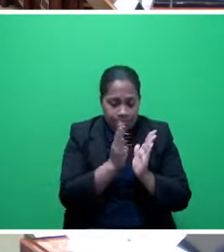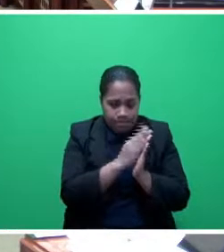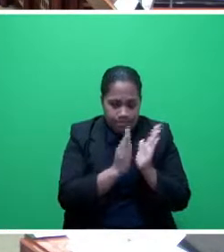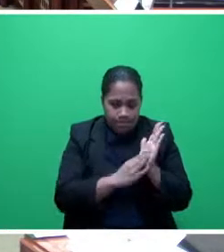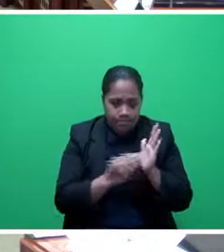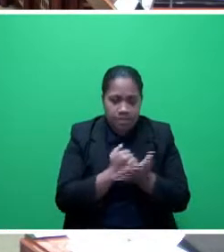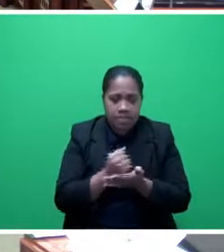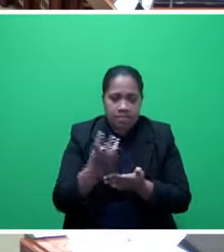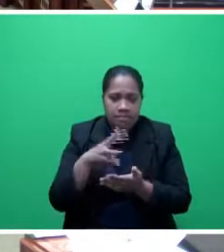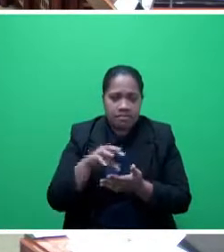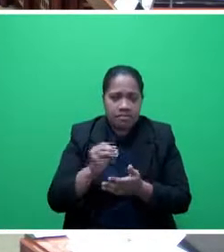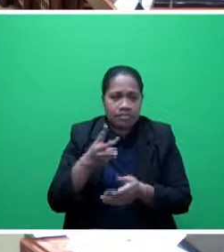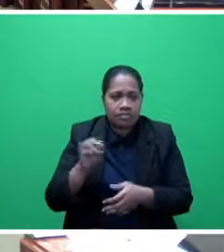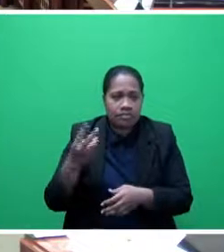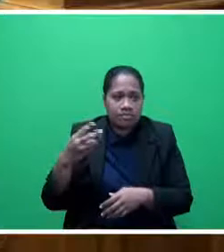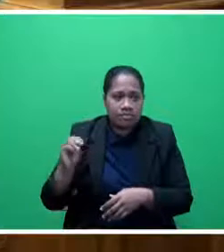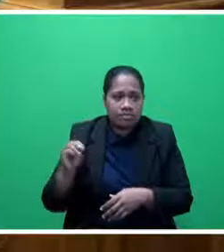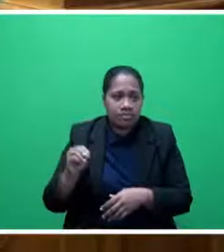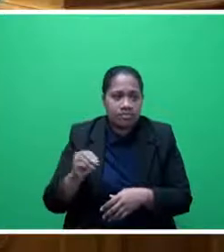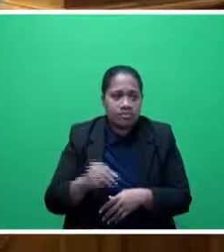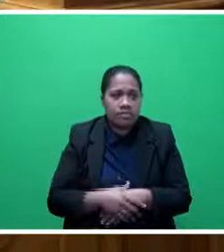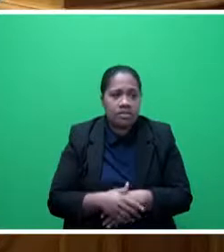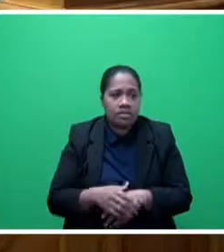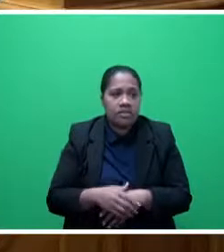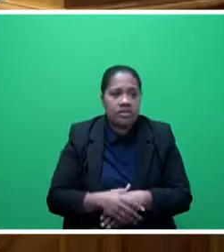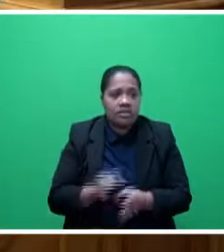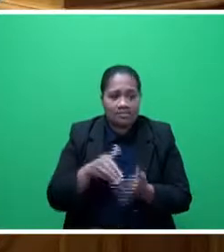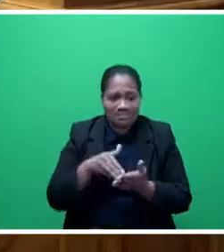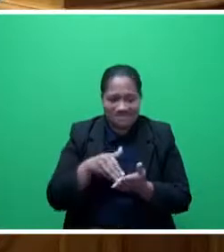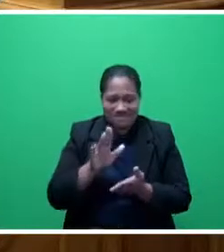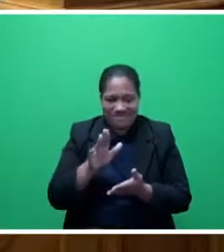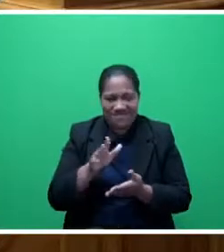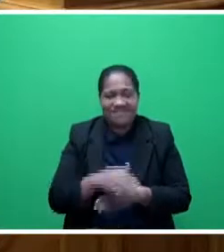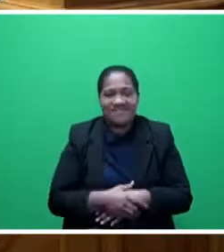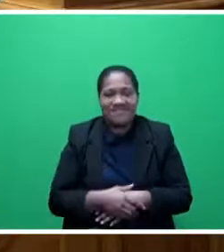by the Parliament of the Republic of Fiji.